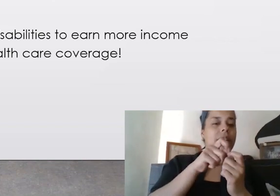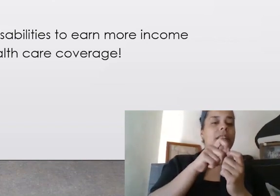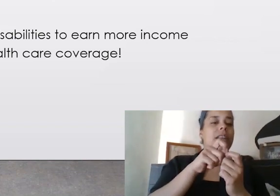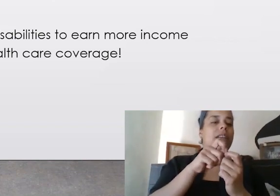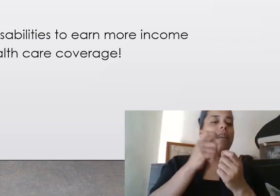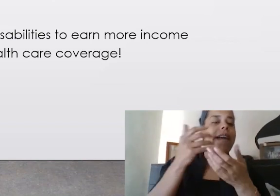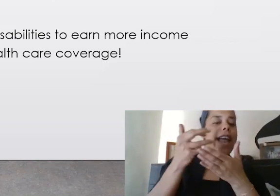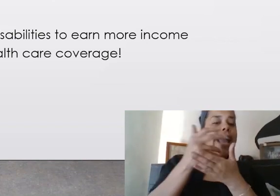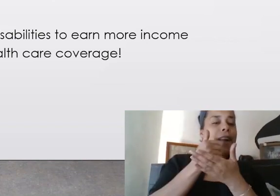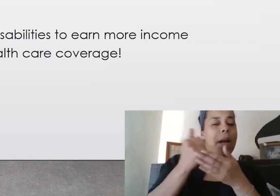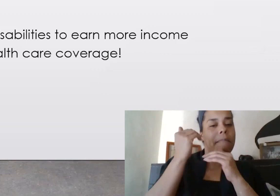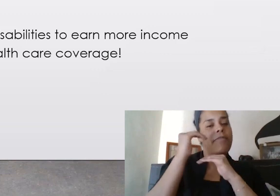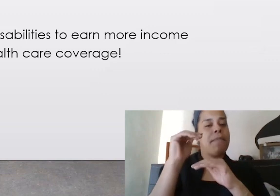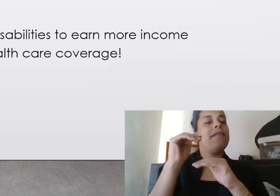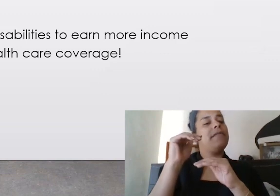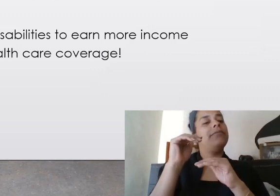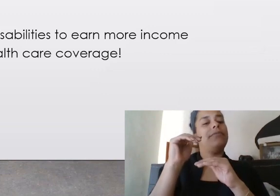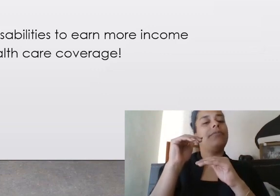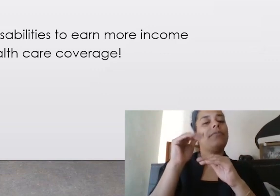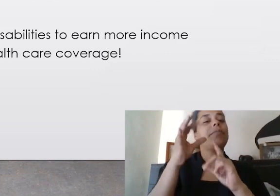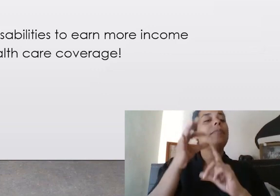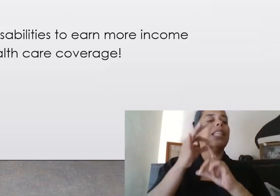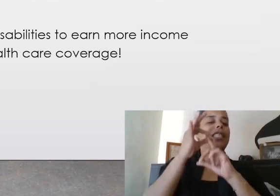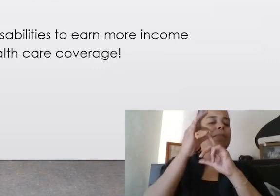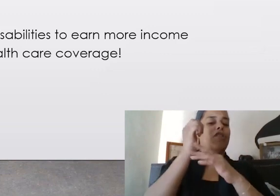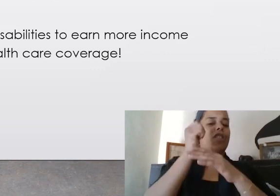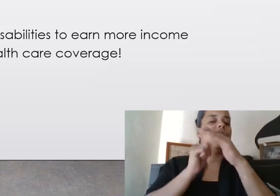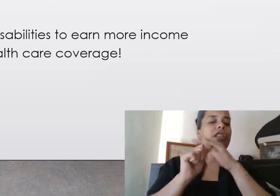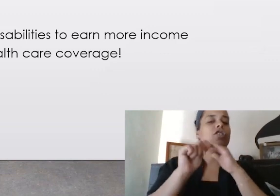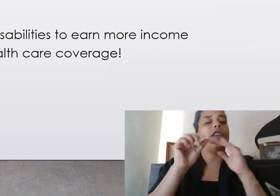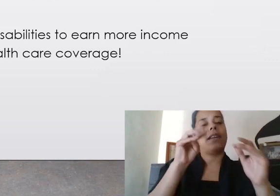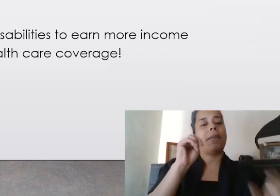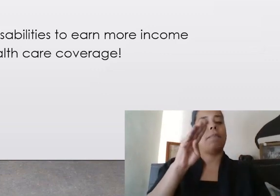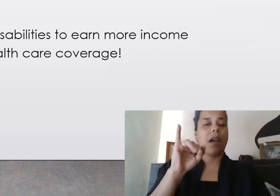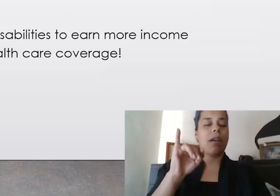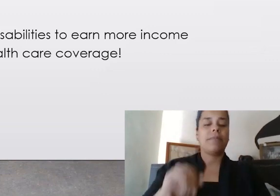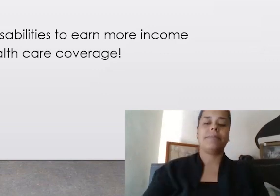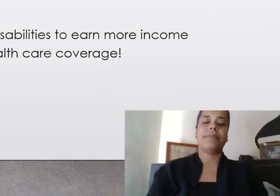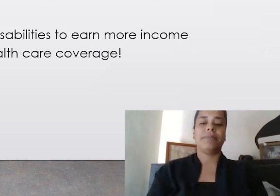income guideline that they have, especially under the Medicaid Buy-In Program.